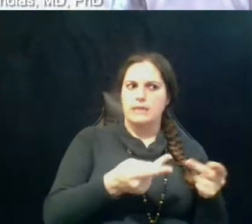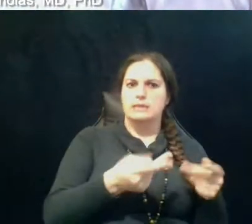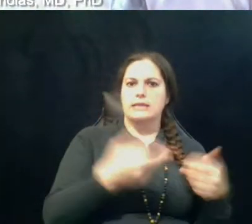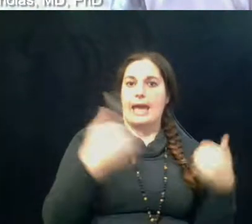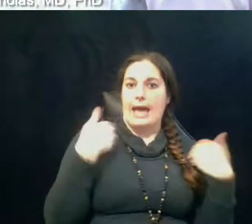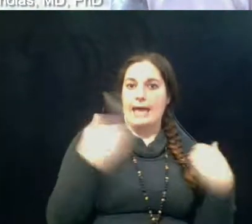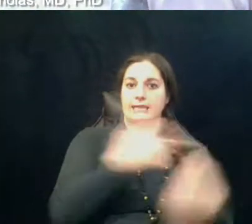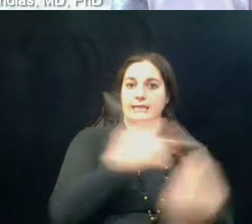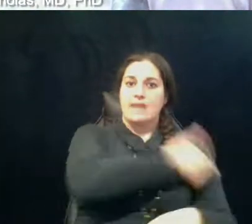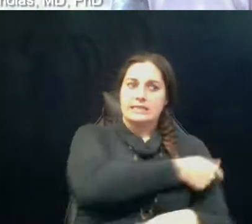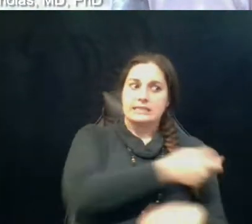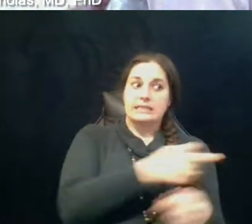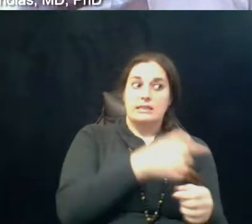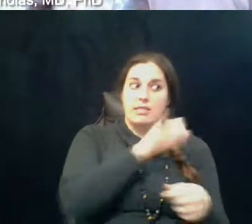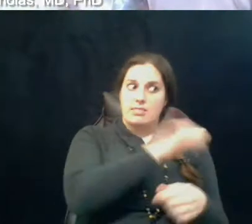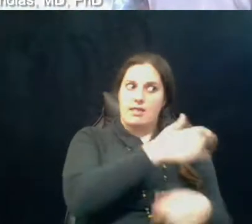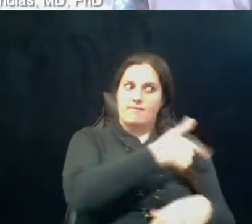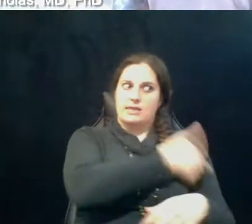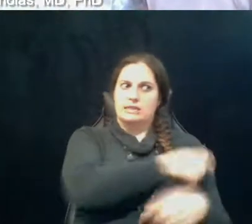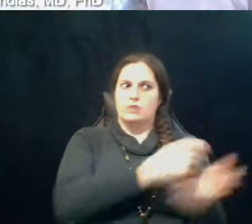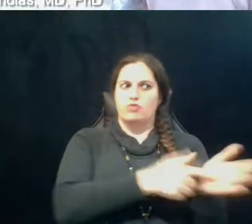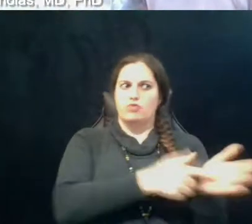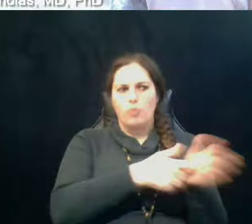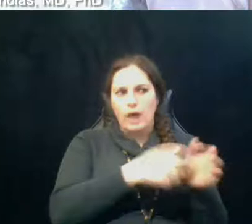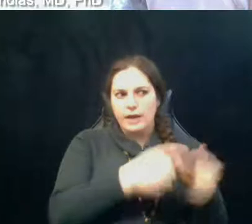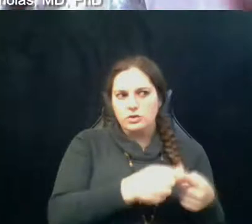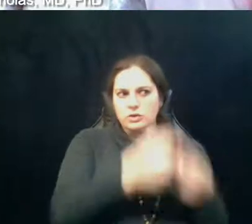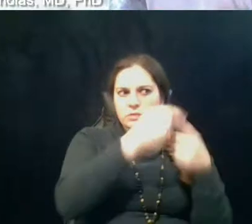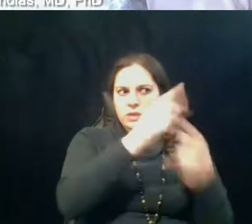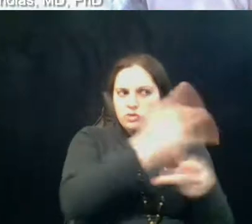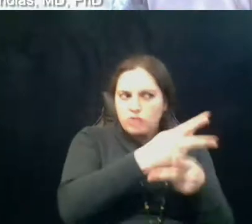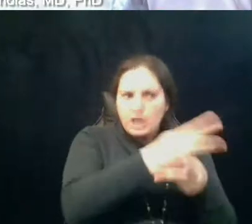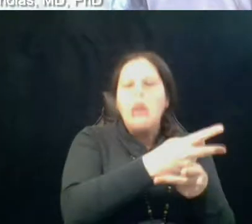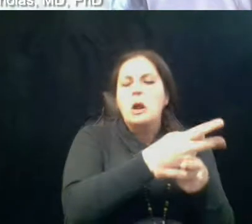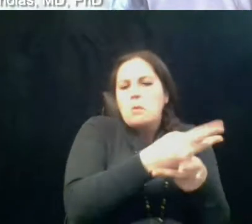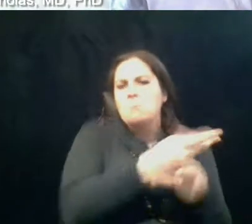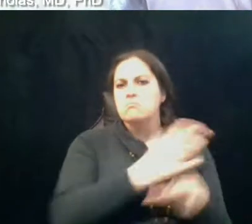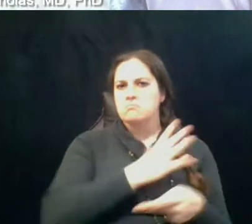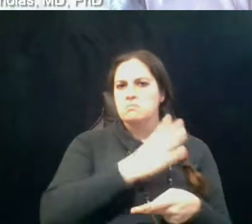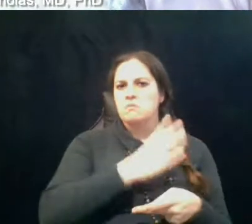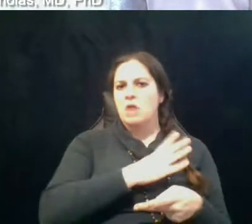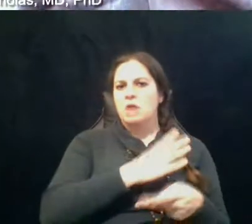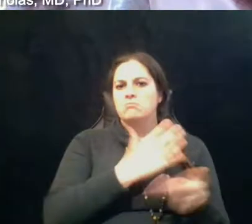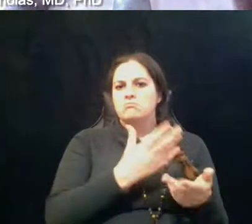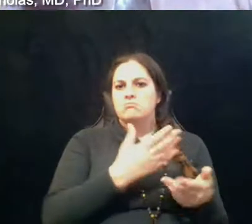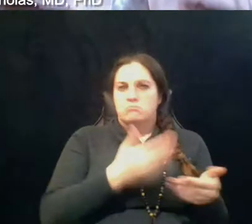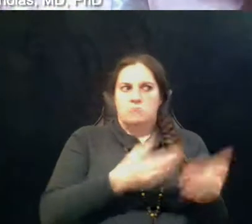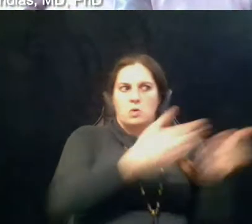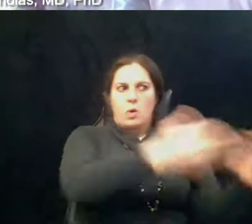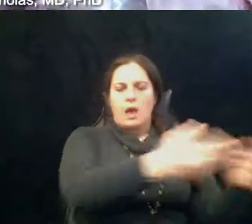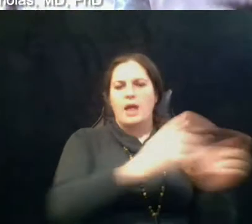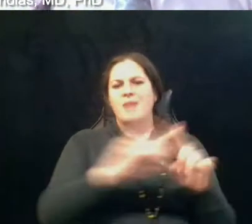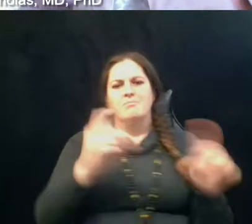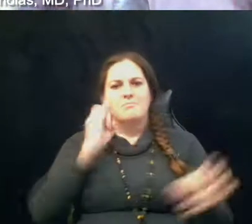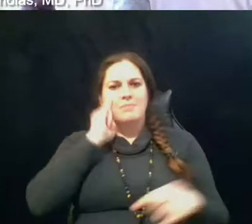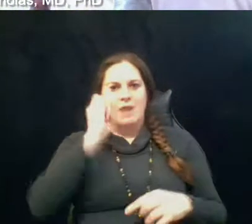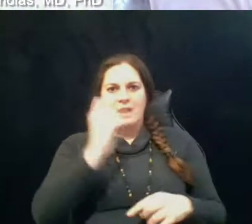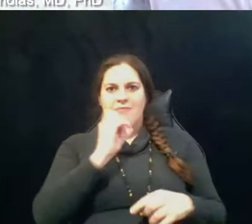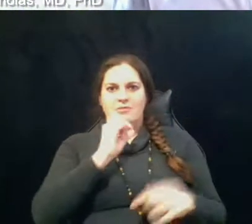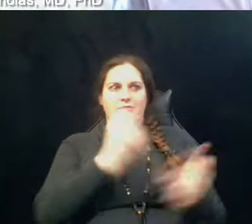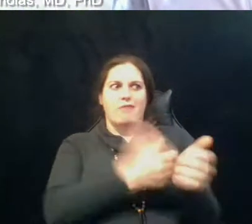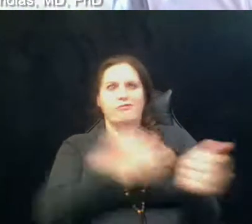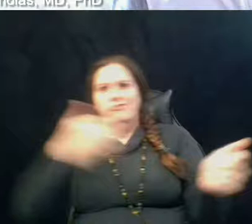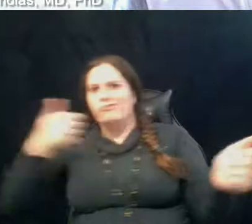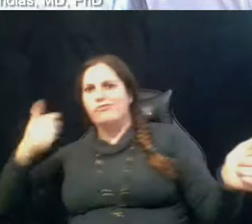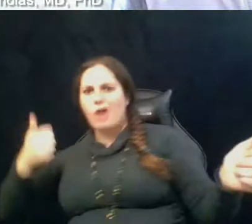actually in a place that is not near one of those locations, you're going to get a vaccine that doesn't require that much fussiness to get